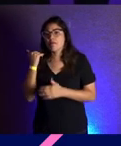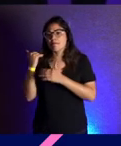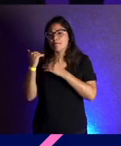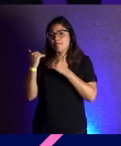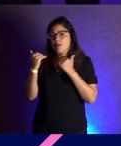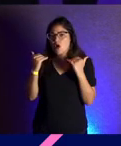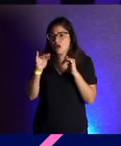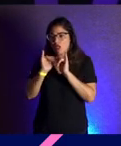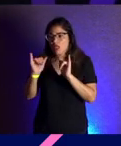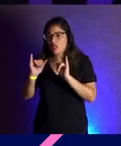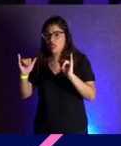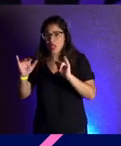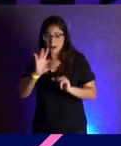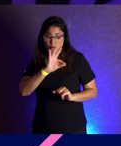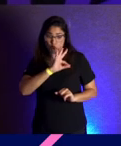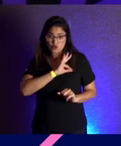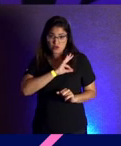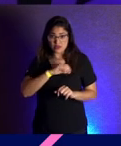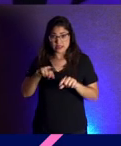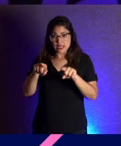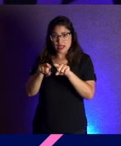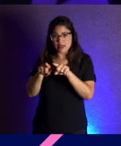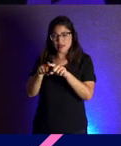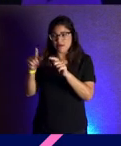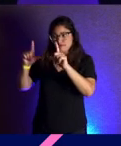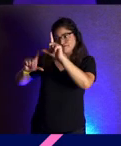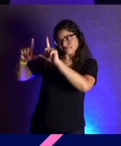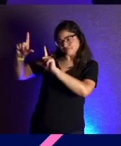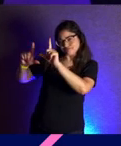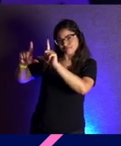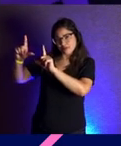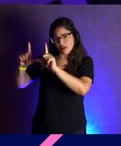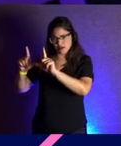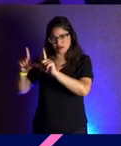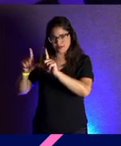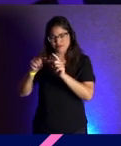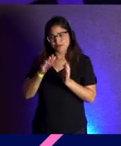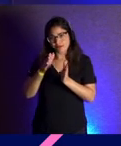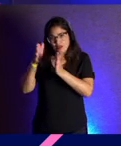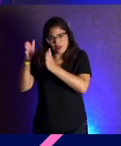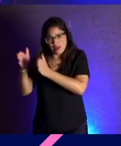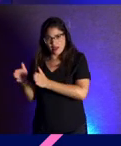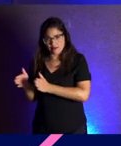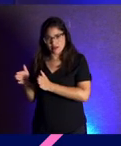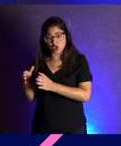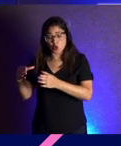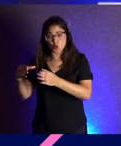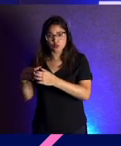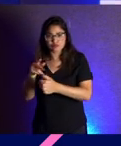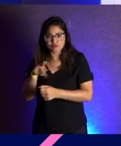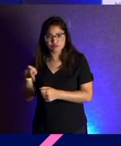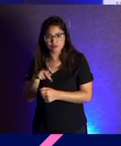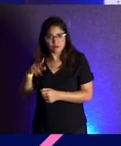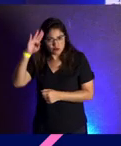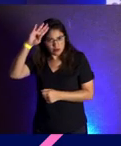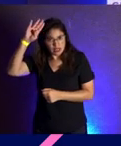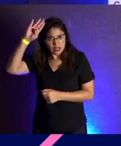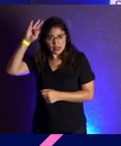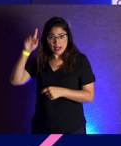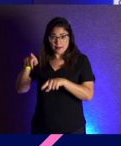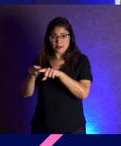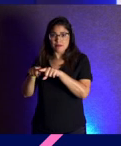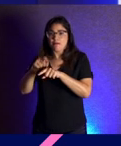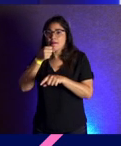by the news. And here we have the news and by a group of academics, university professors. Here we have the news and one of the